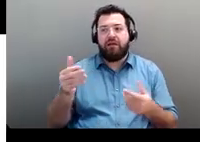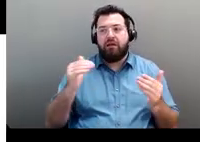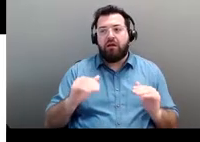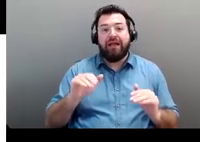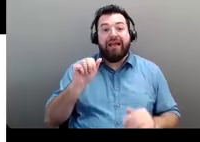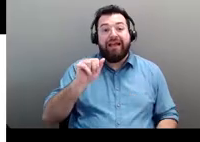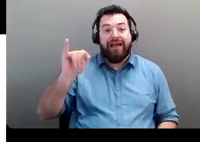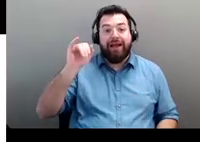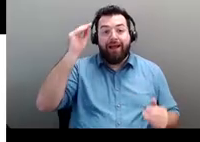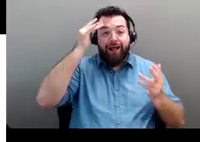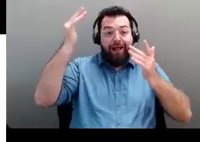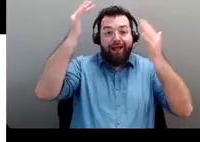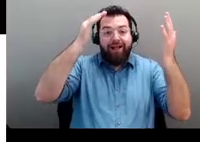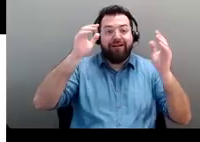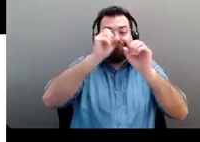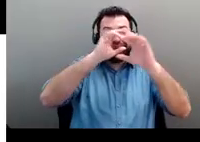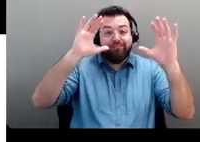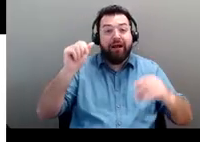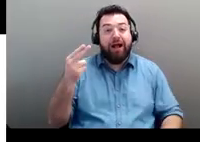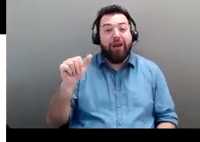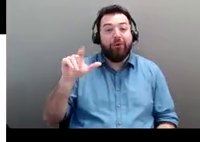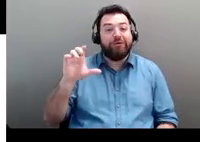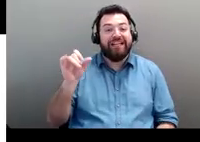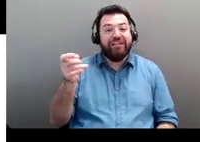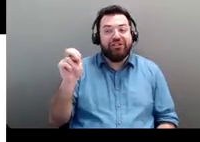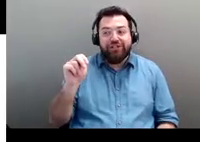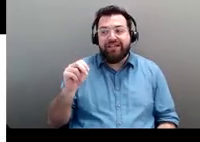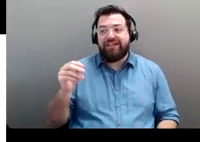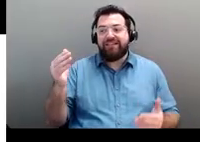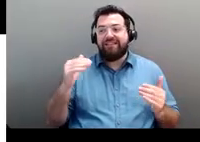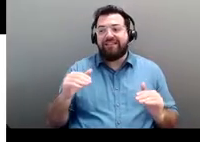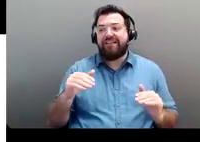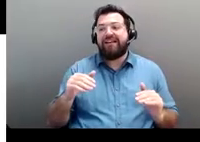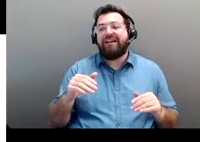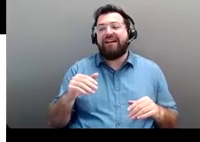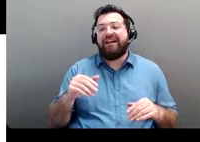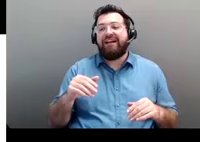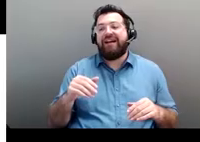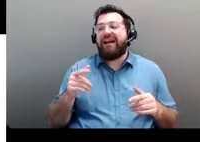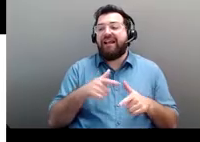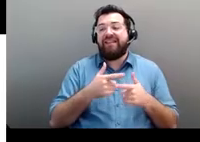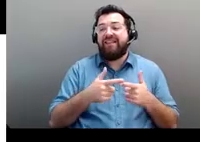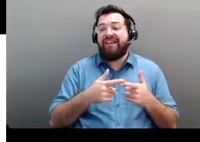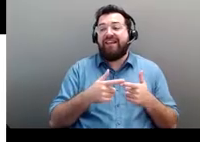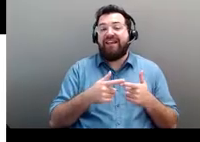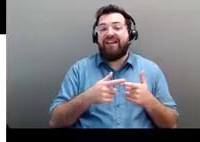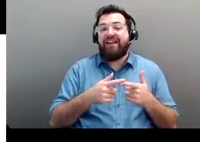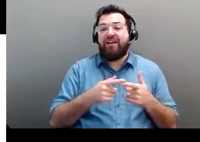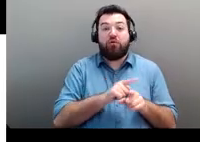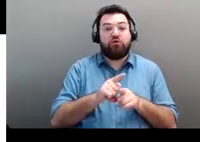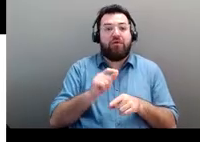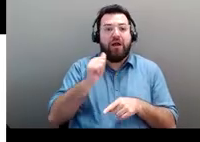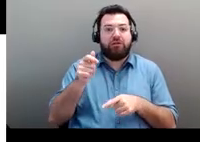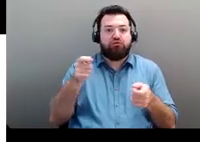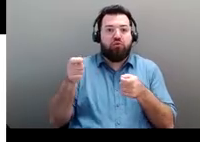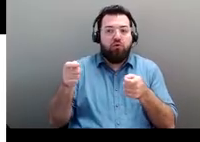talking about AI uncontrollability, which is a very new phenomenon. And then we'll get right into it. We'll be talking about teaching